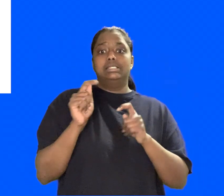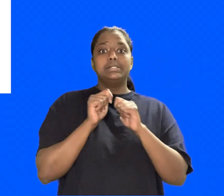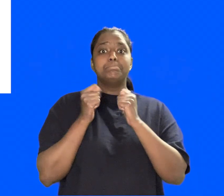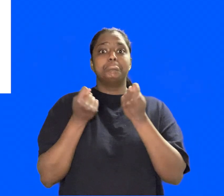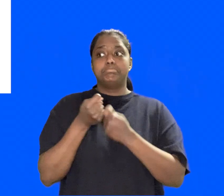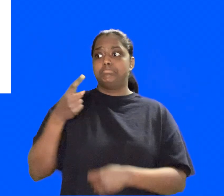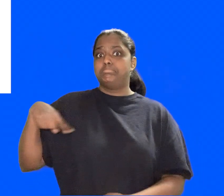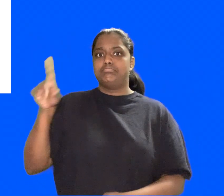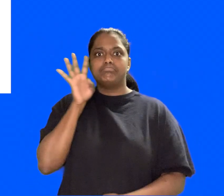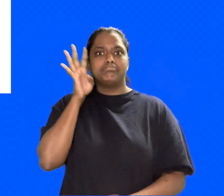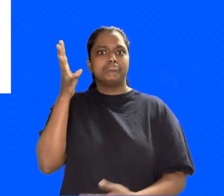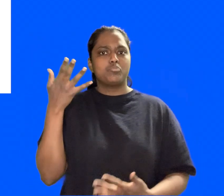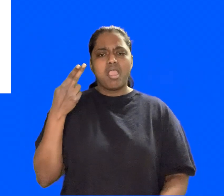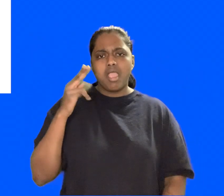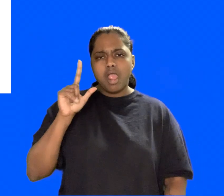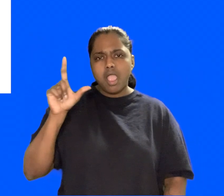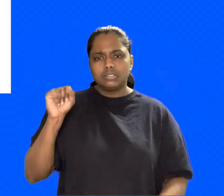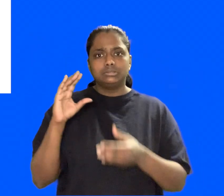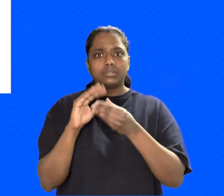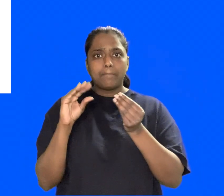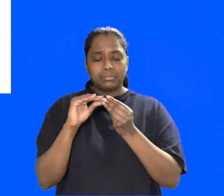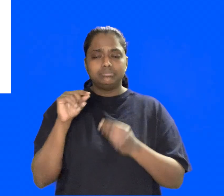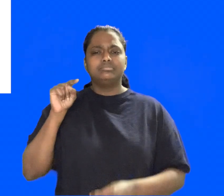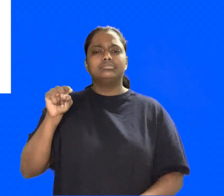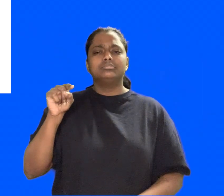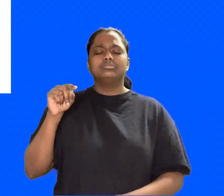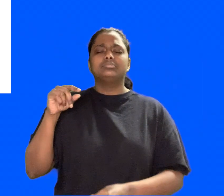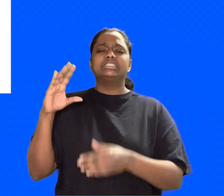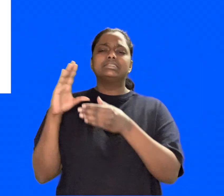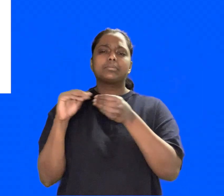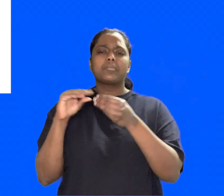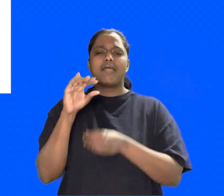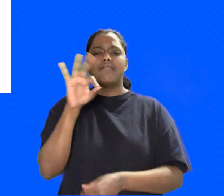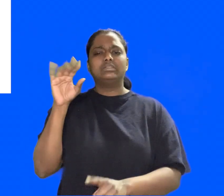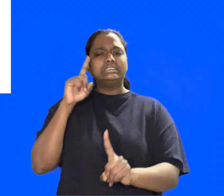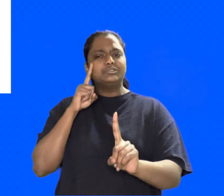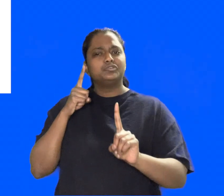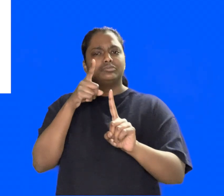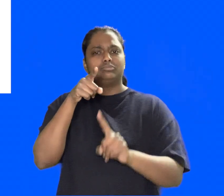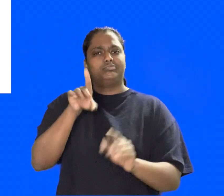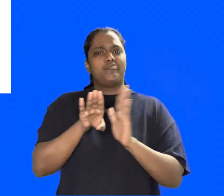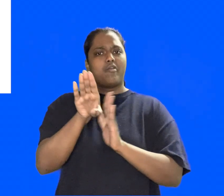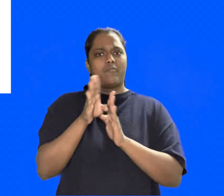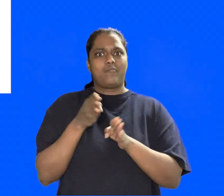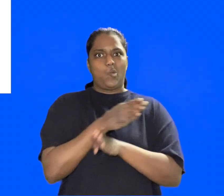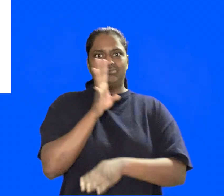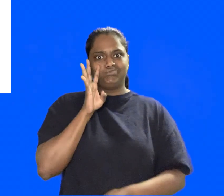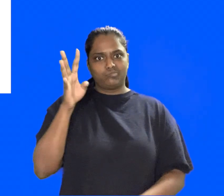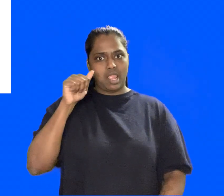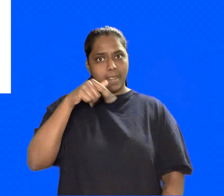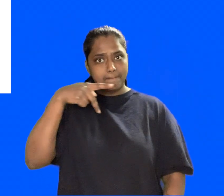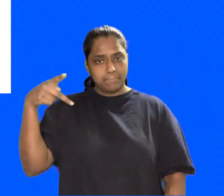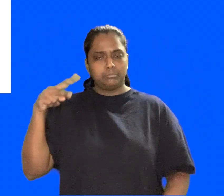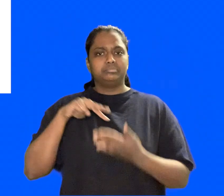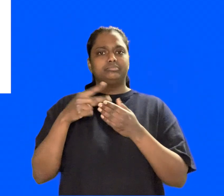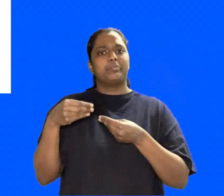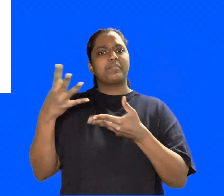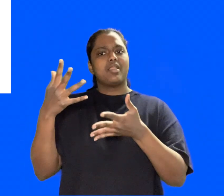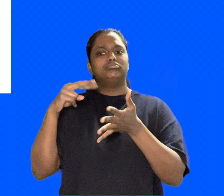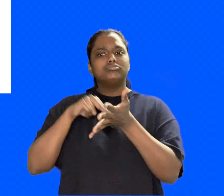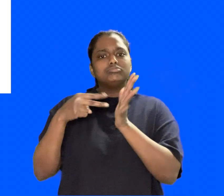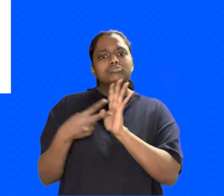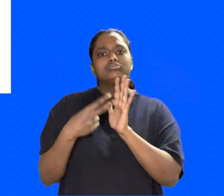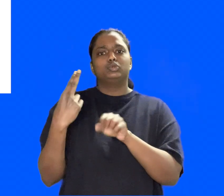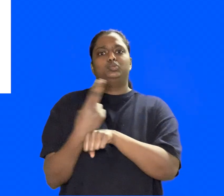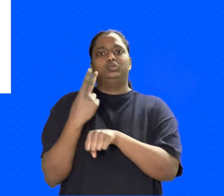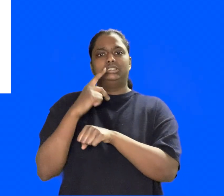before creating the apps that kind of provide meaningful user outcomes to keep us aligned